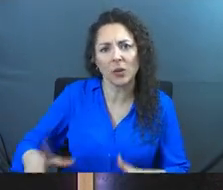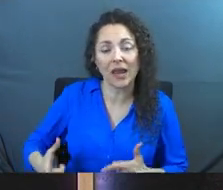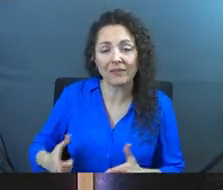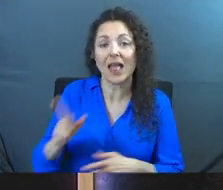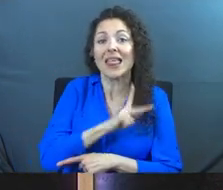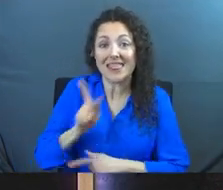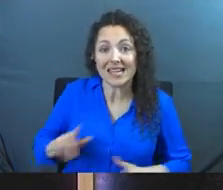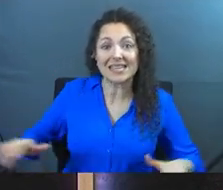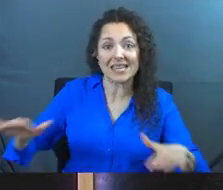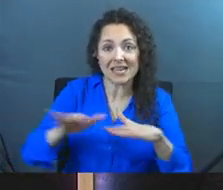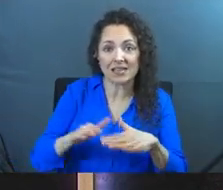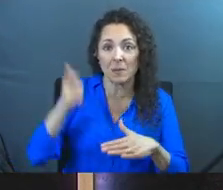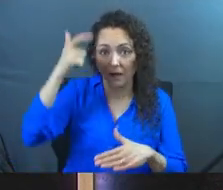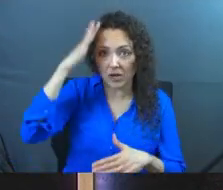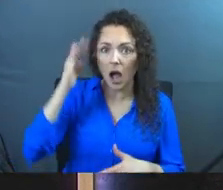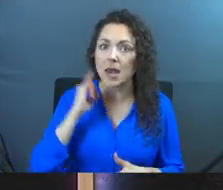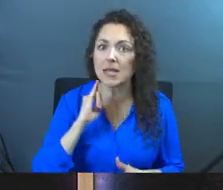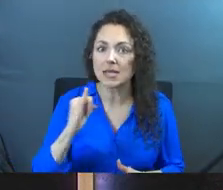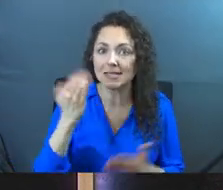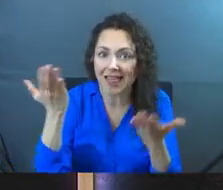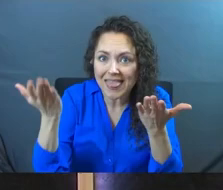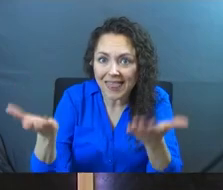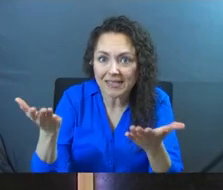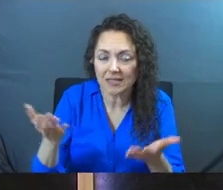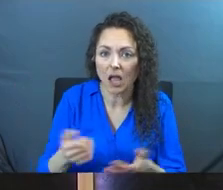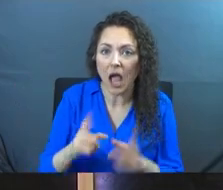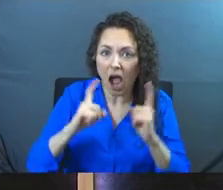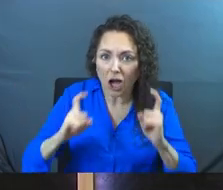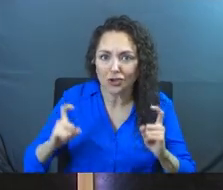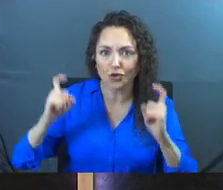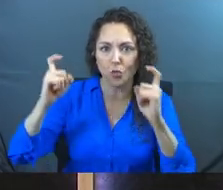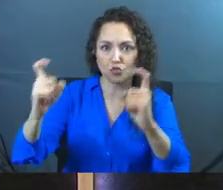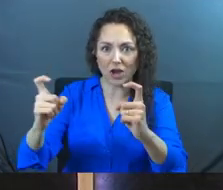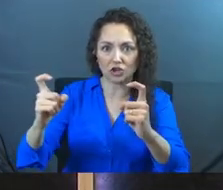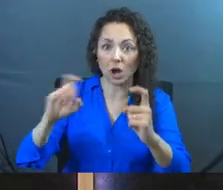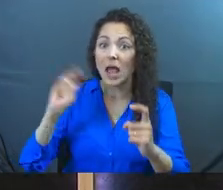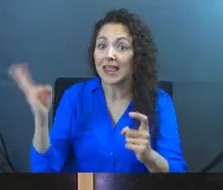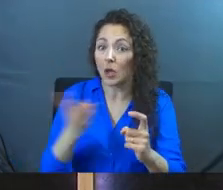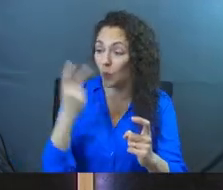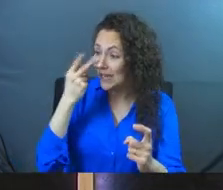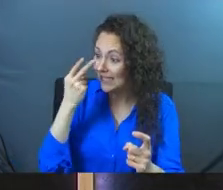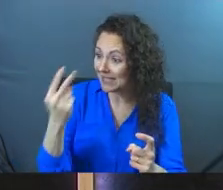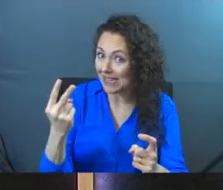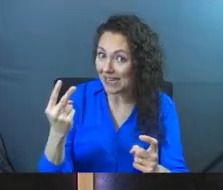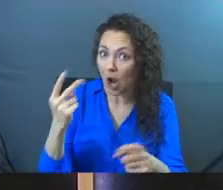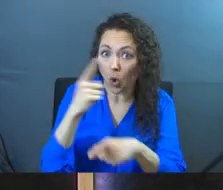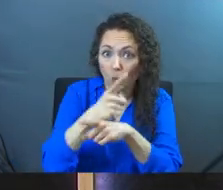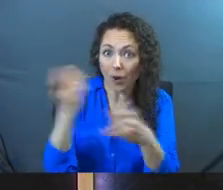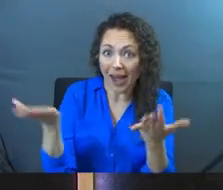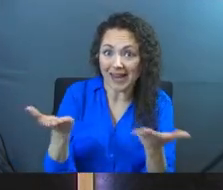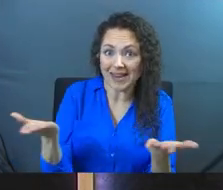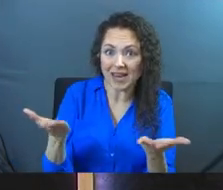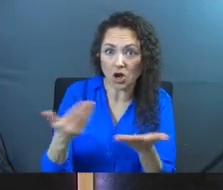the kingdom of God is. This is a treasure that we see right here before us. The kingdom